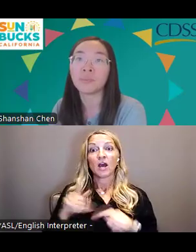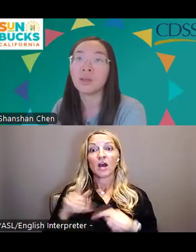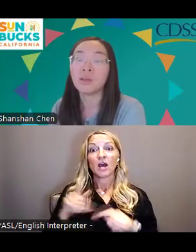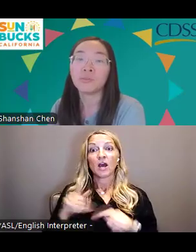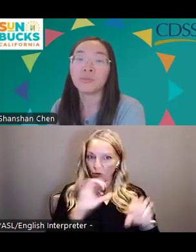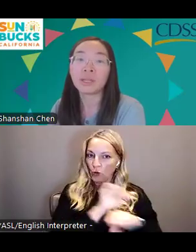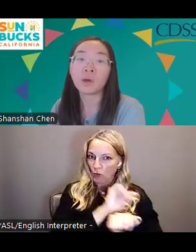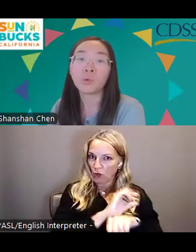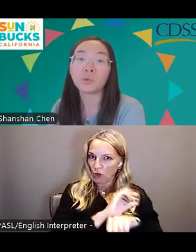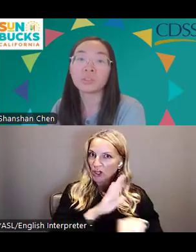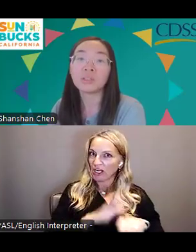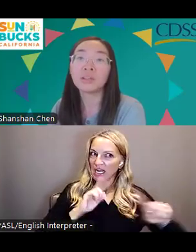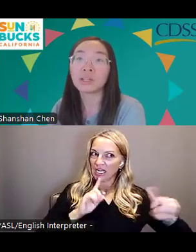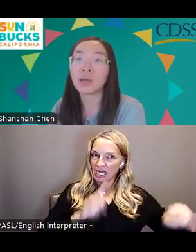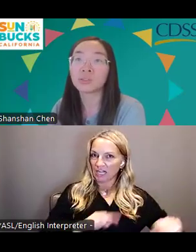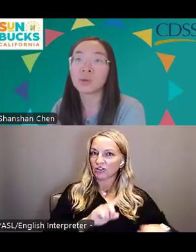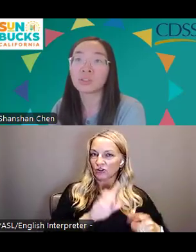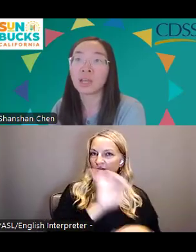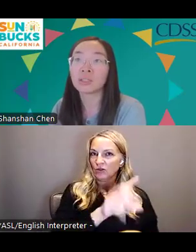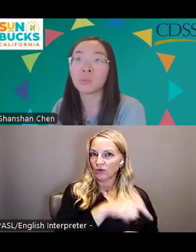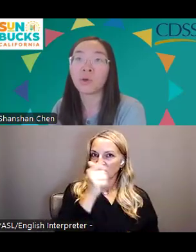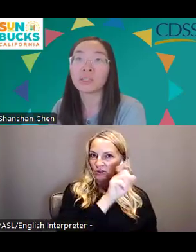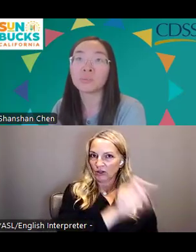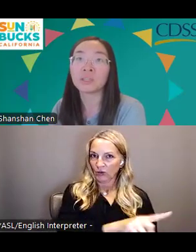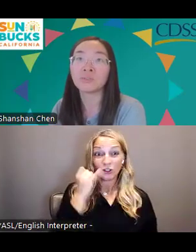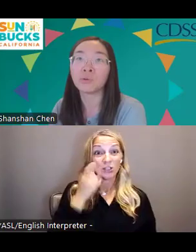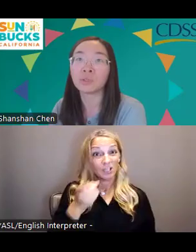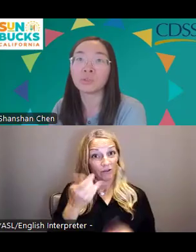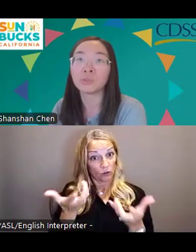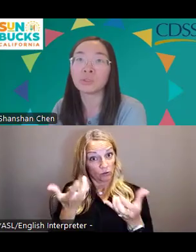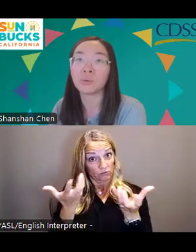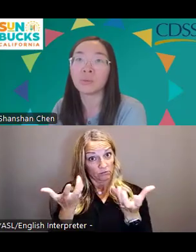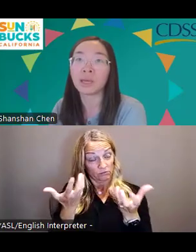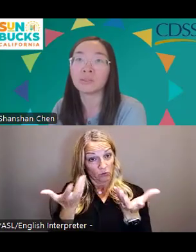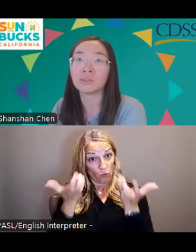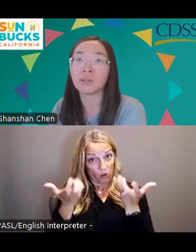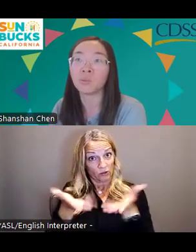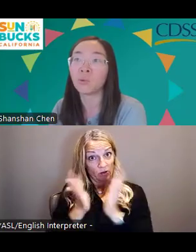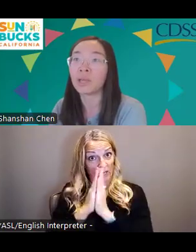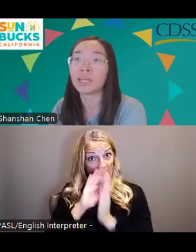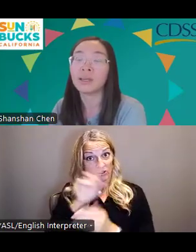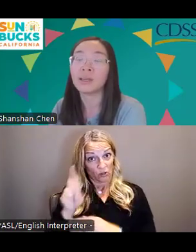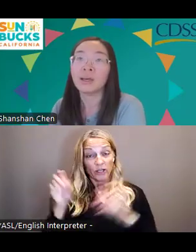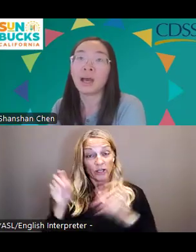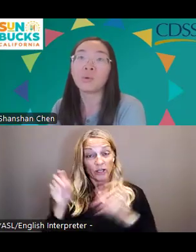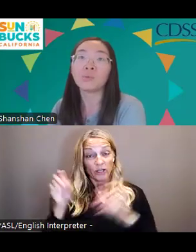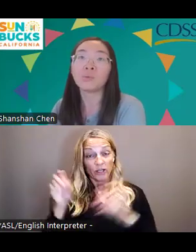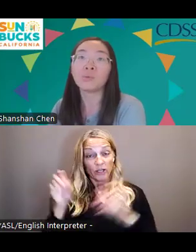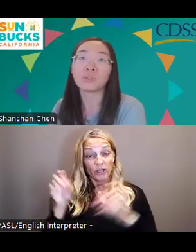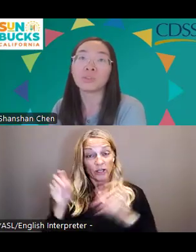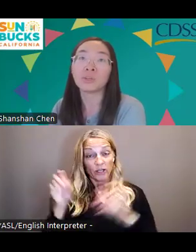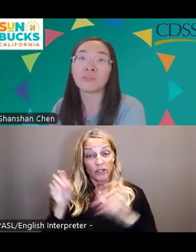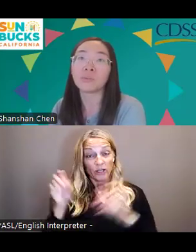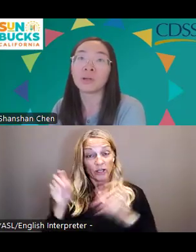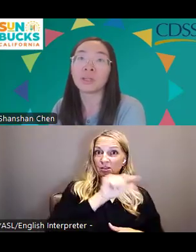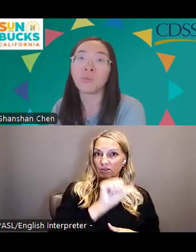So for anyone who still like to ask questions at this point, please feel free to do so. And we're waiting. I will read